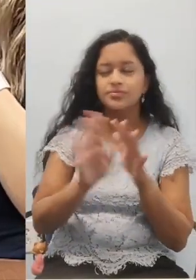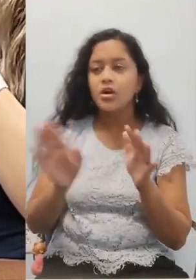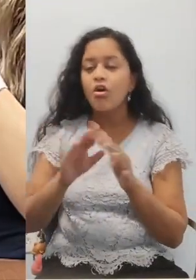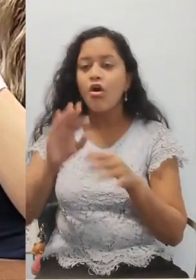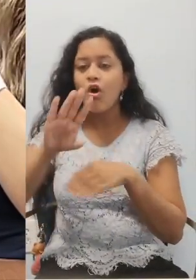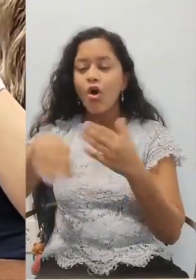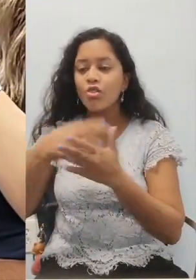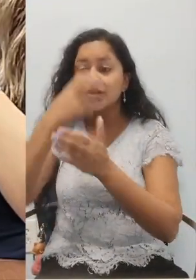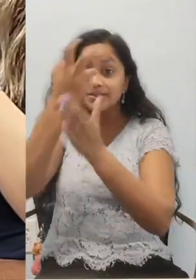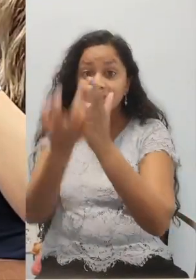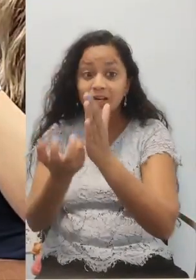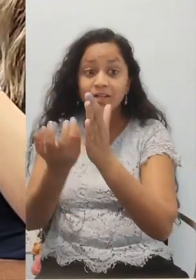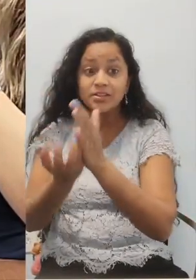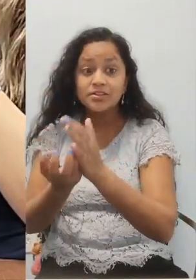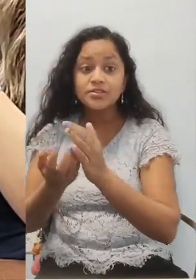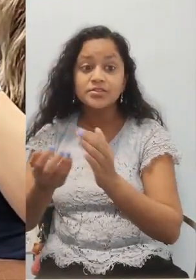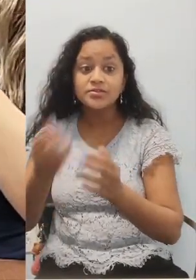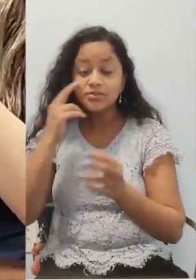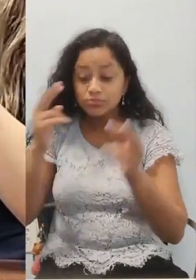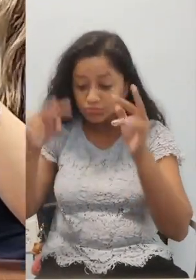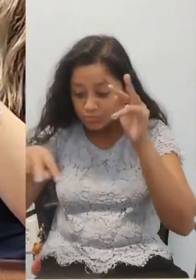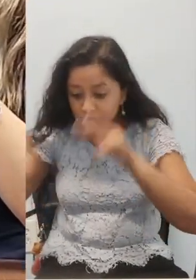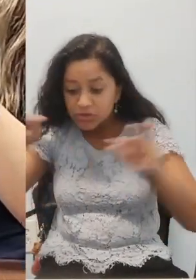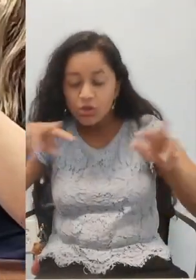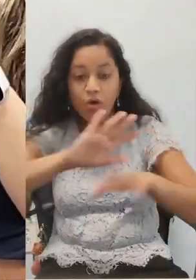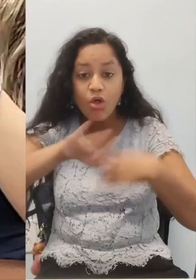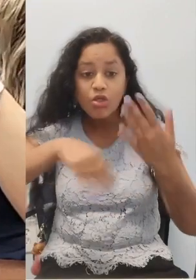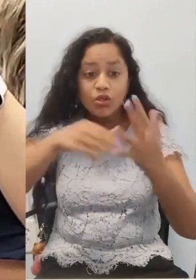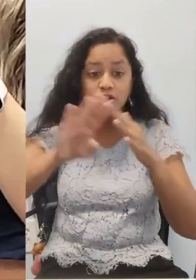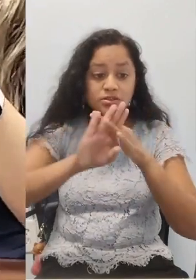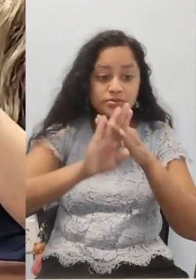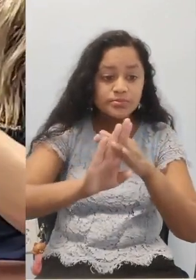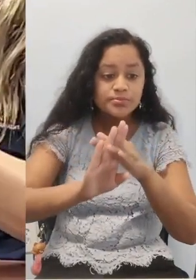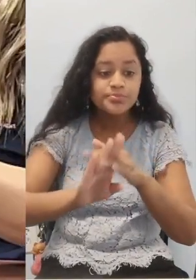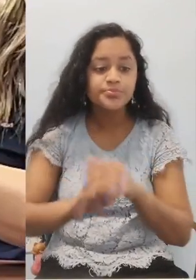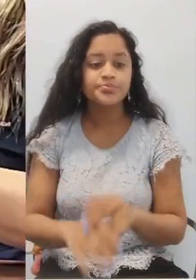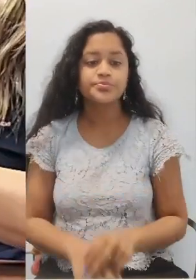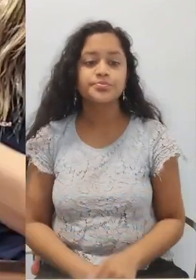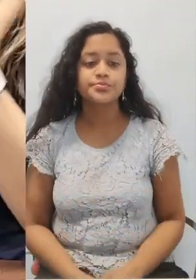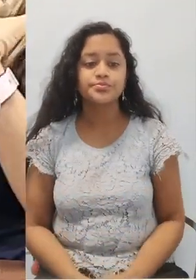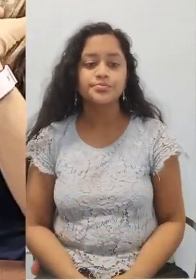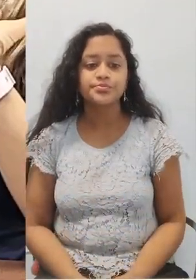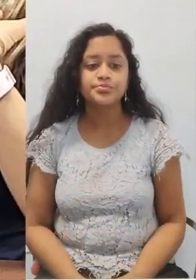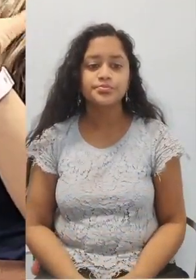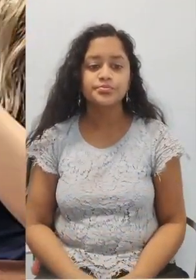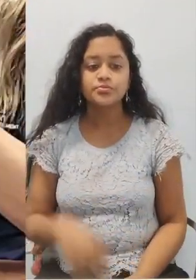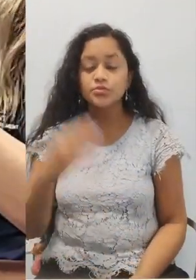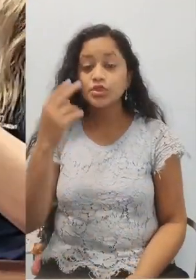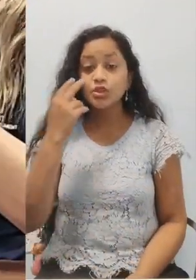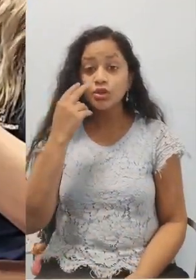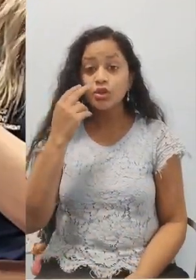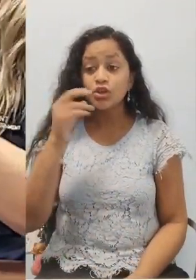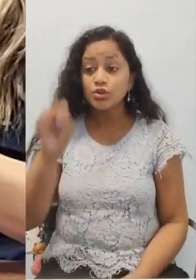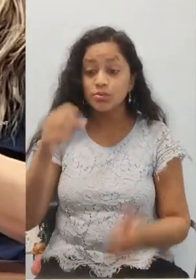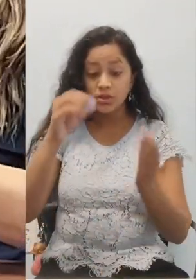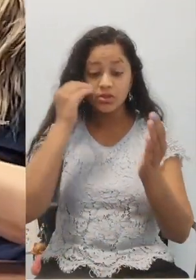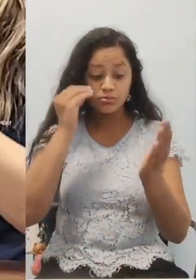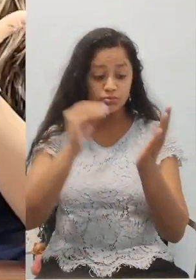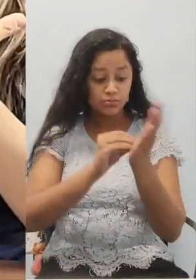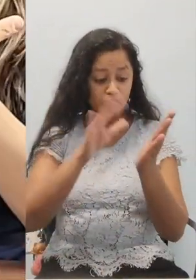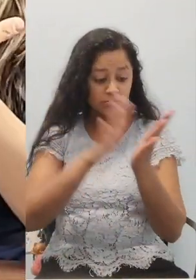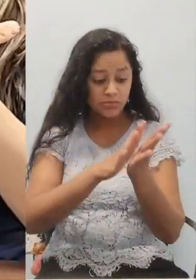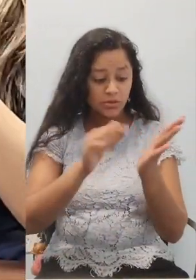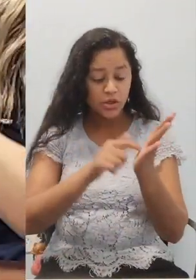earlier, we use the diving community to help us. So they submit all their sharks, all